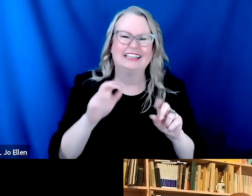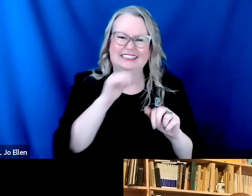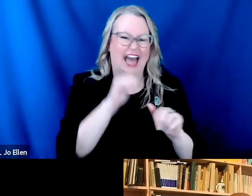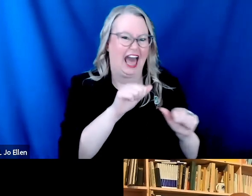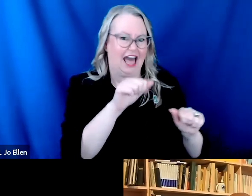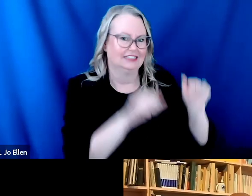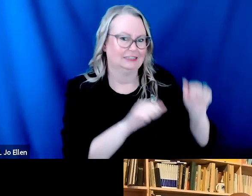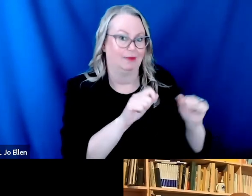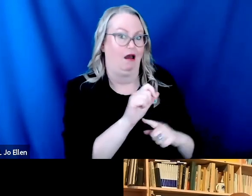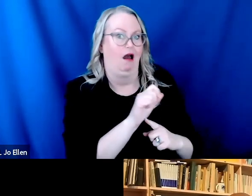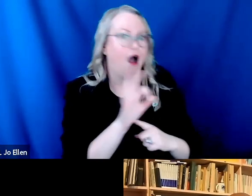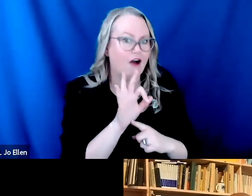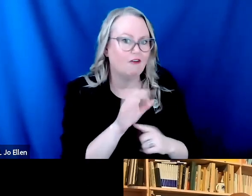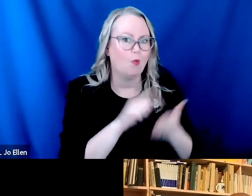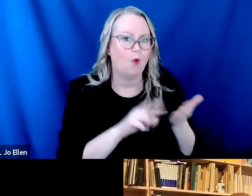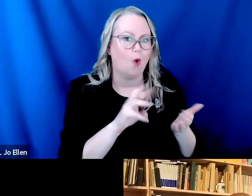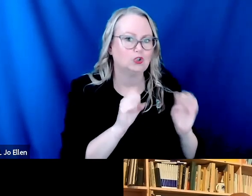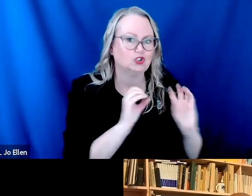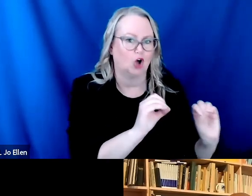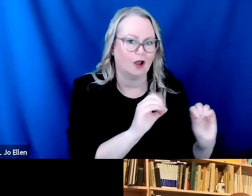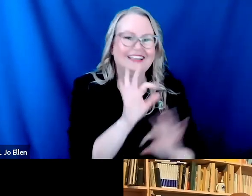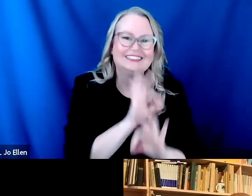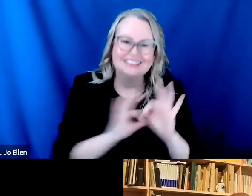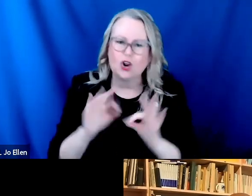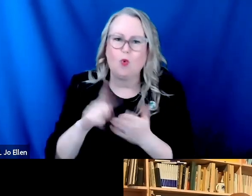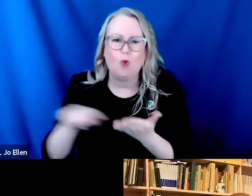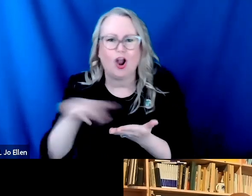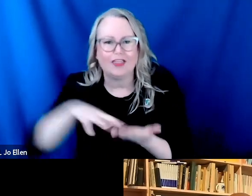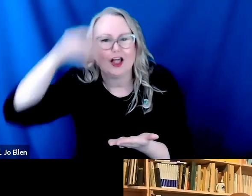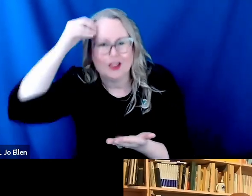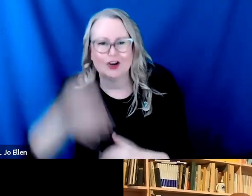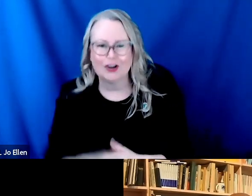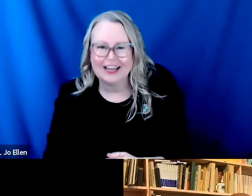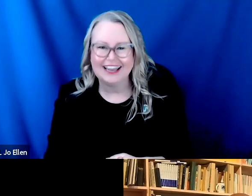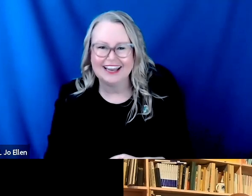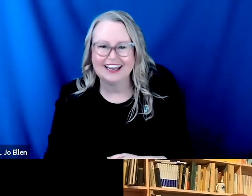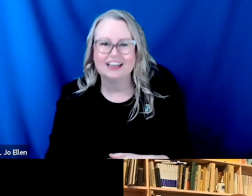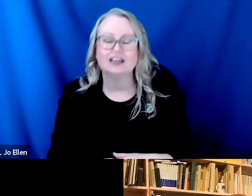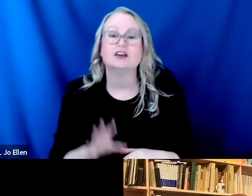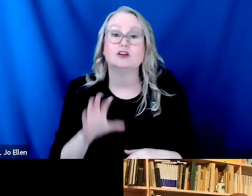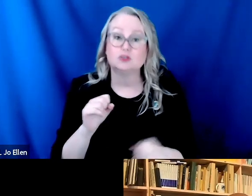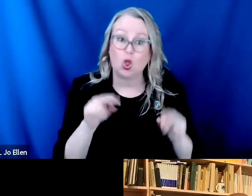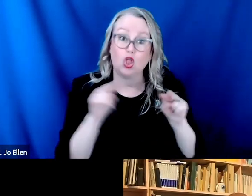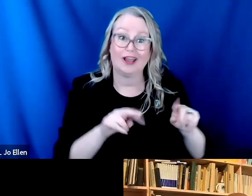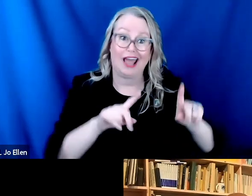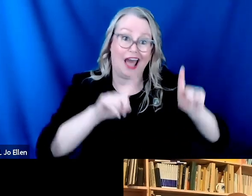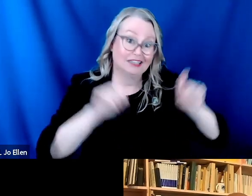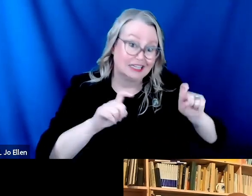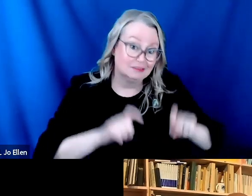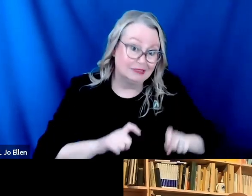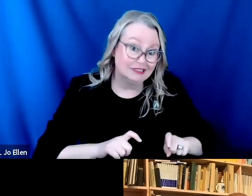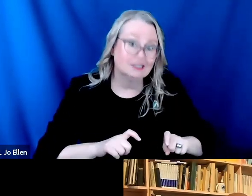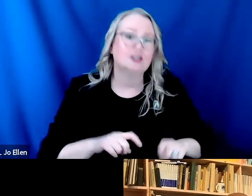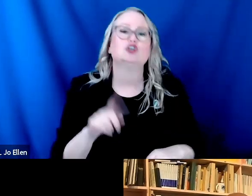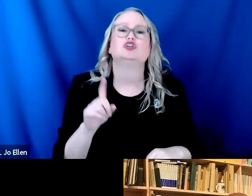education. This group that I led advanced the notion that educational assessment can and should inform